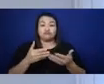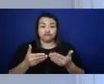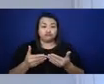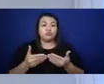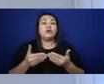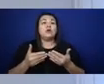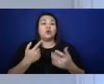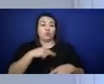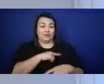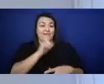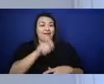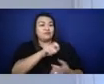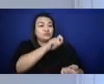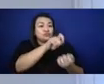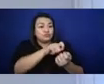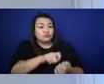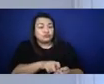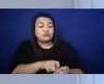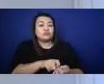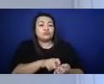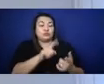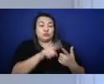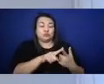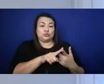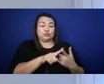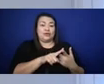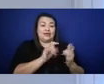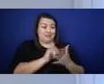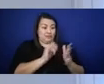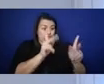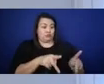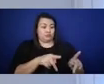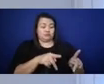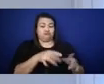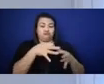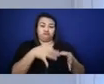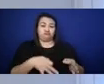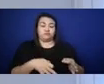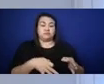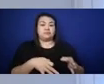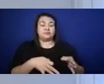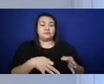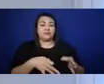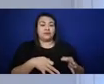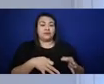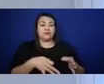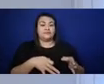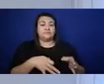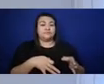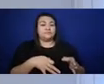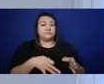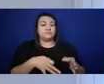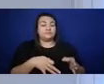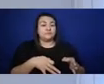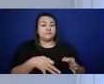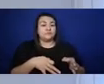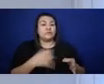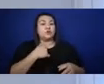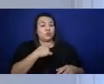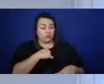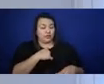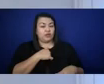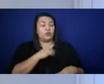individual. So once we start that documentation and that individual gets his first, so let's say it's a second dose that's extra